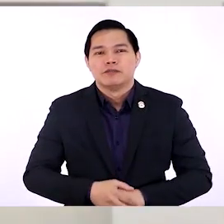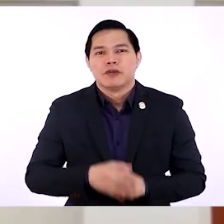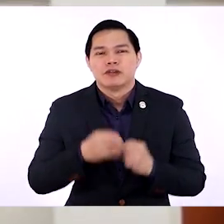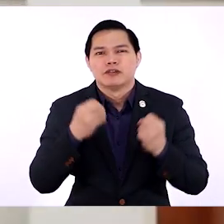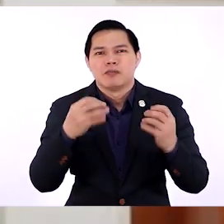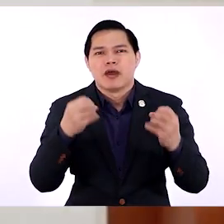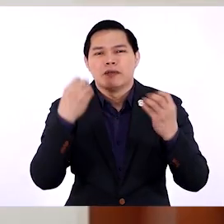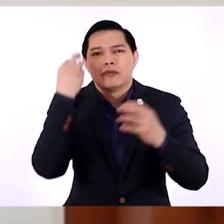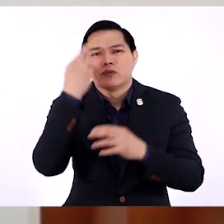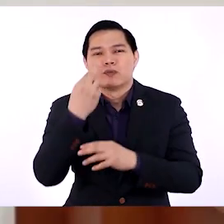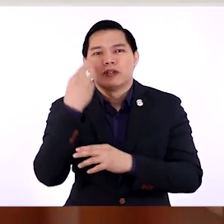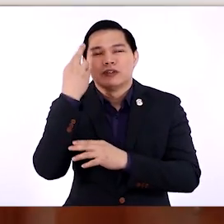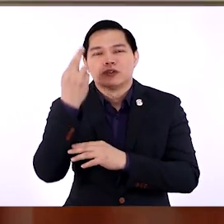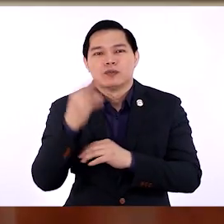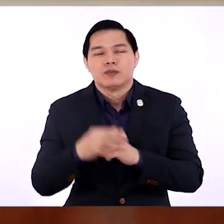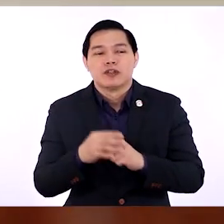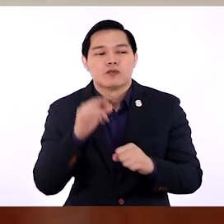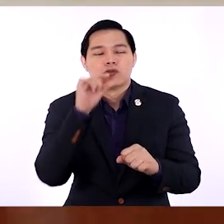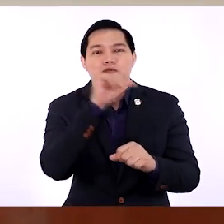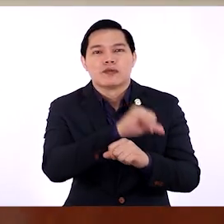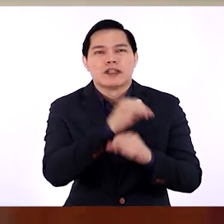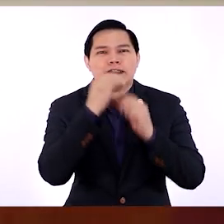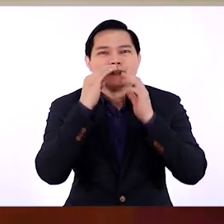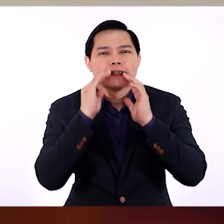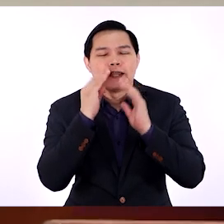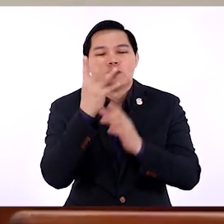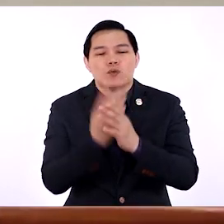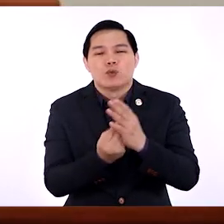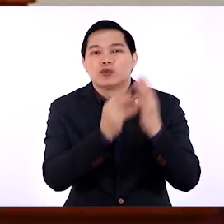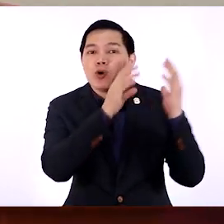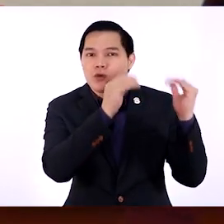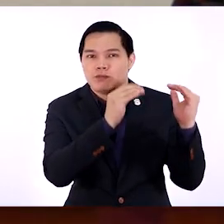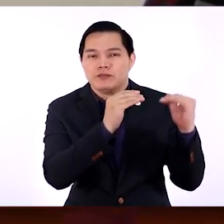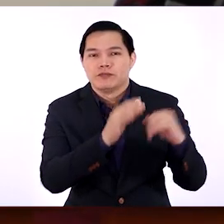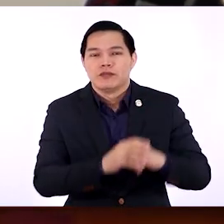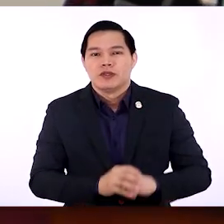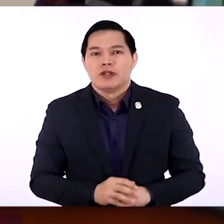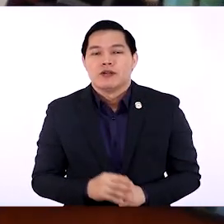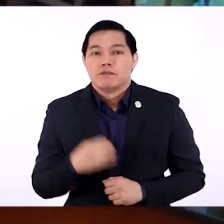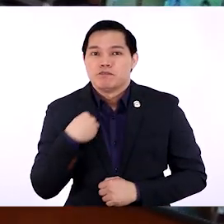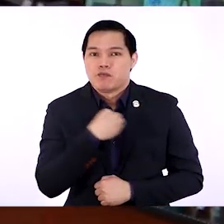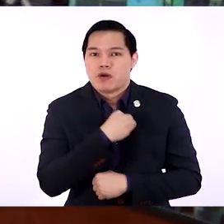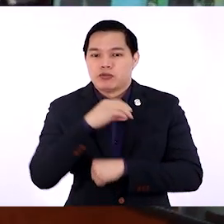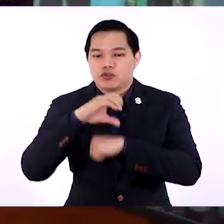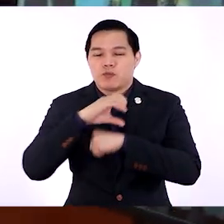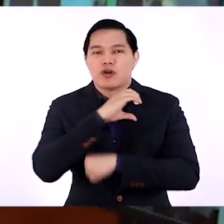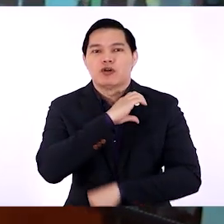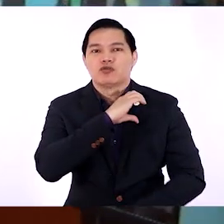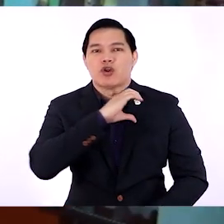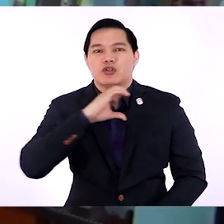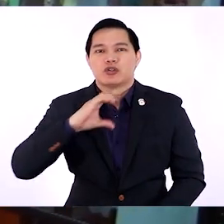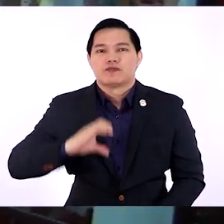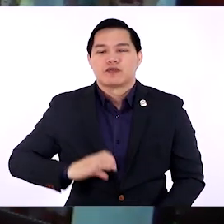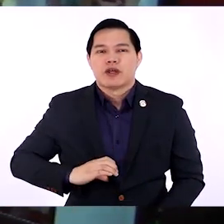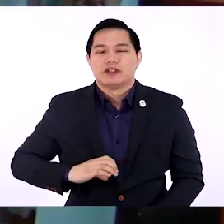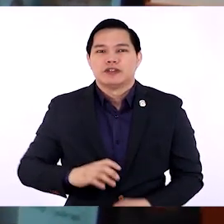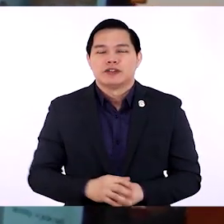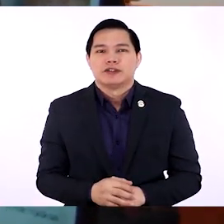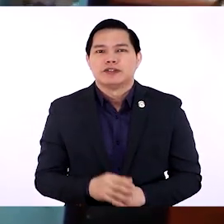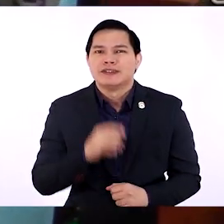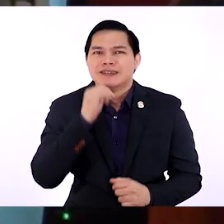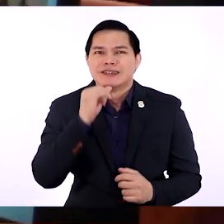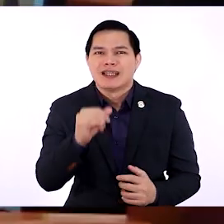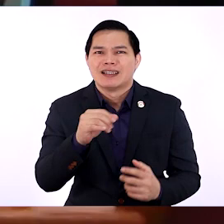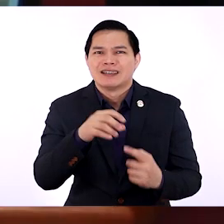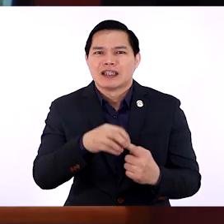many reasons why one would feel defeated, saddened, or lose hope. As for brethren inside the Church of Christ, they are not exempted